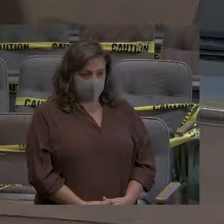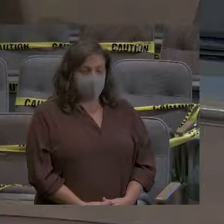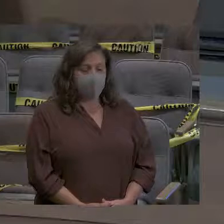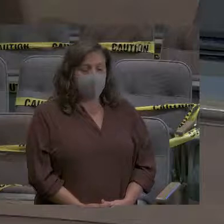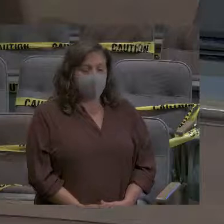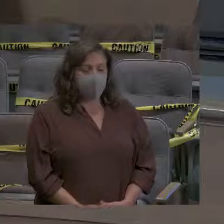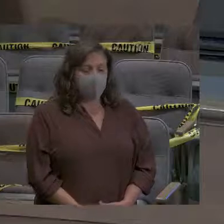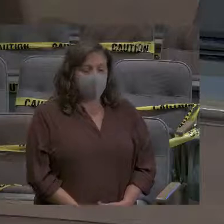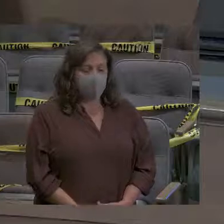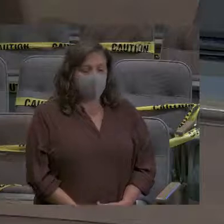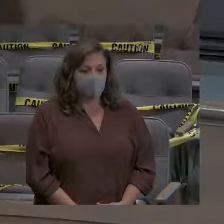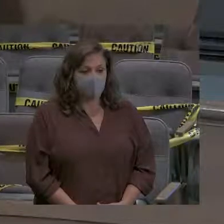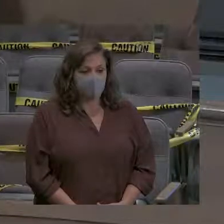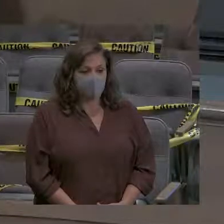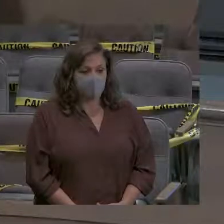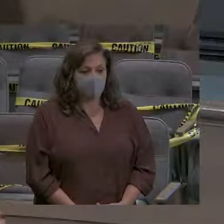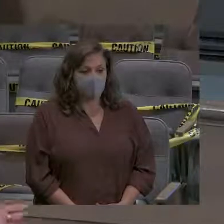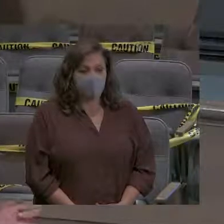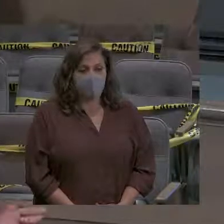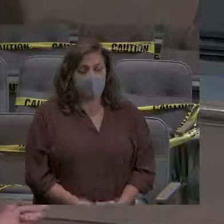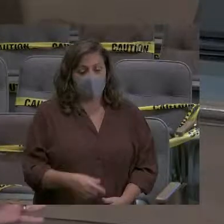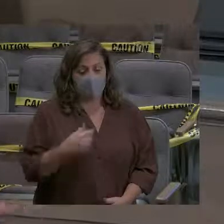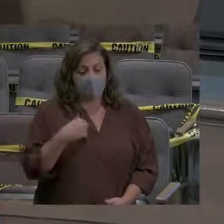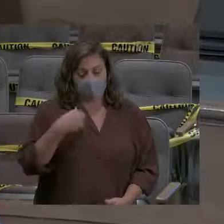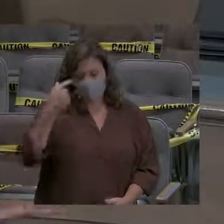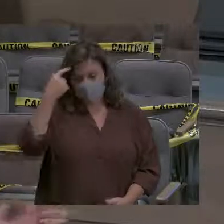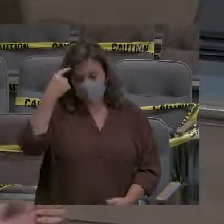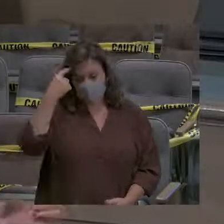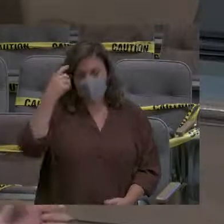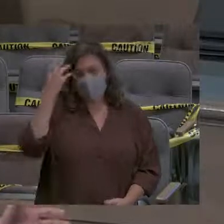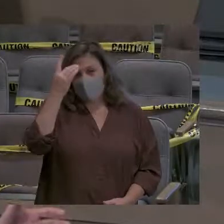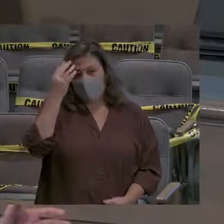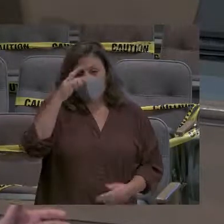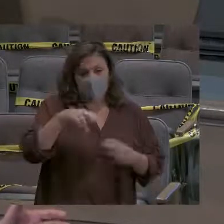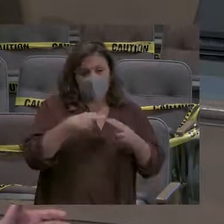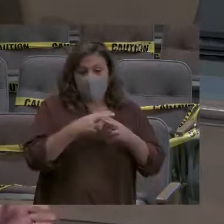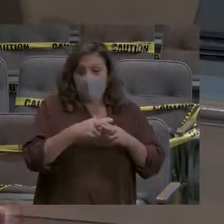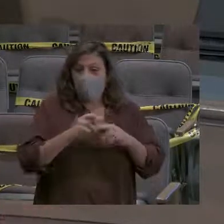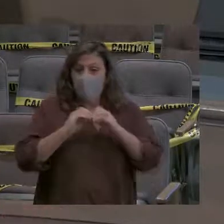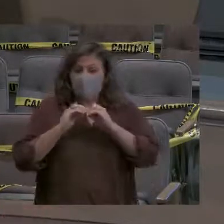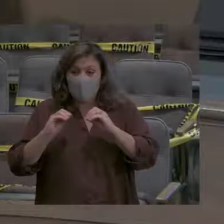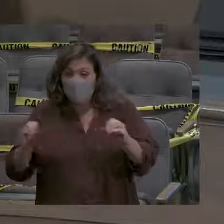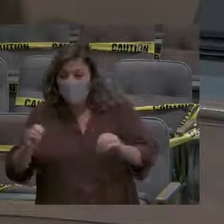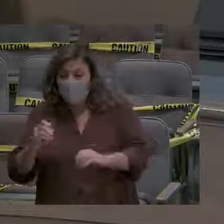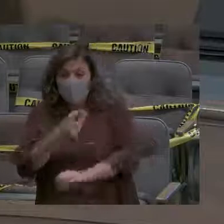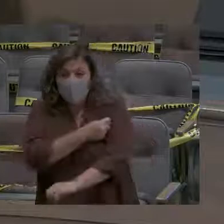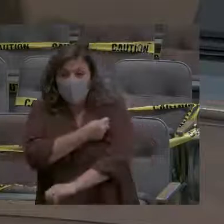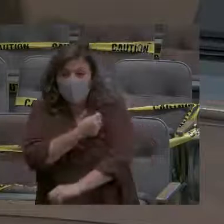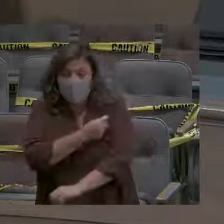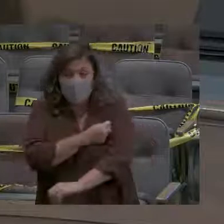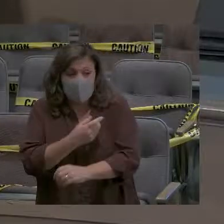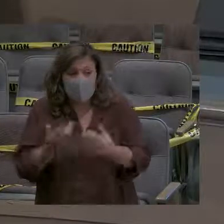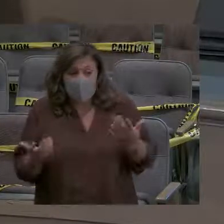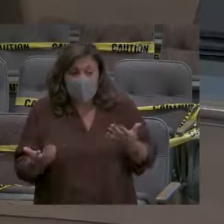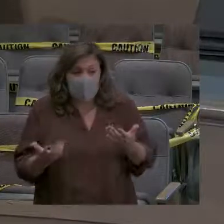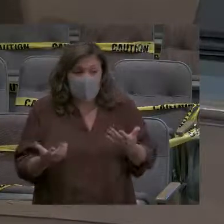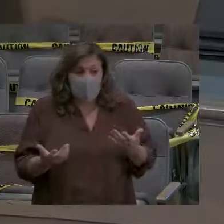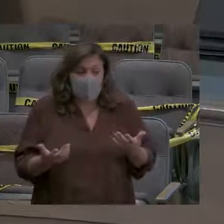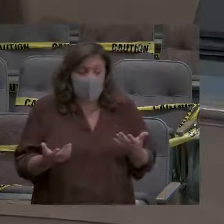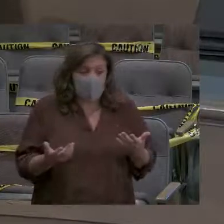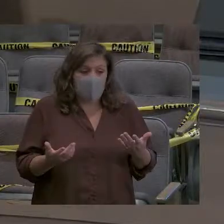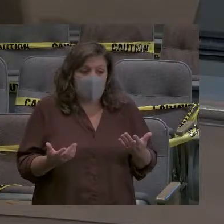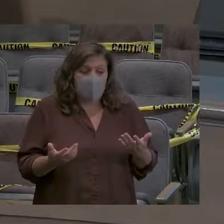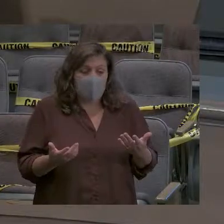you know, I think, take the scenario where there's not a vaccine, all right? What